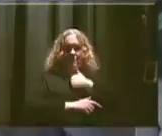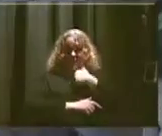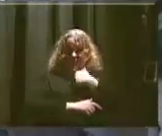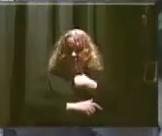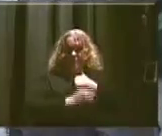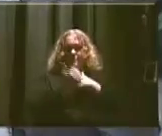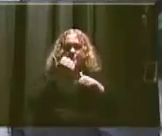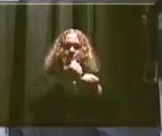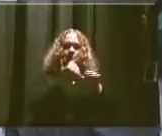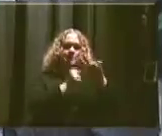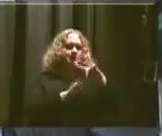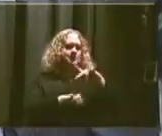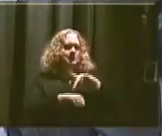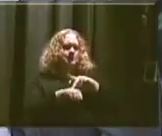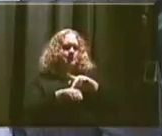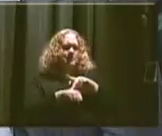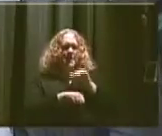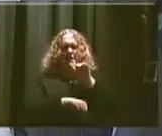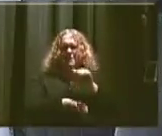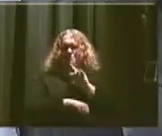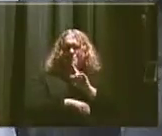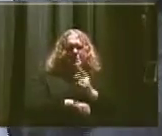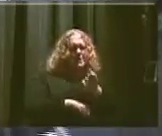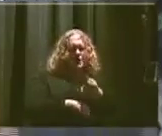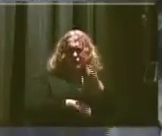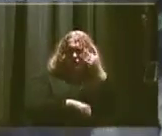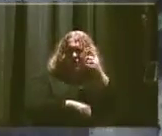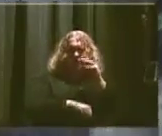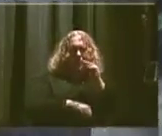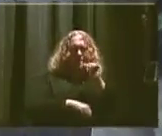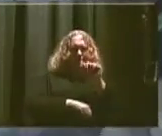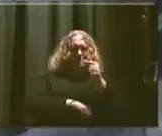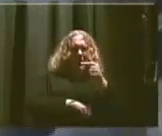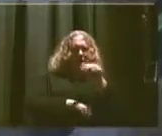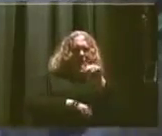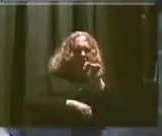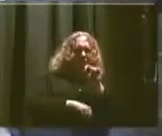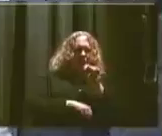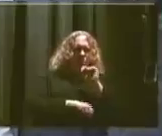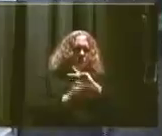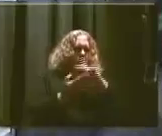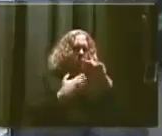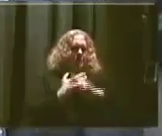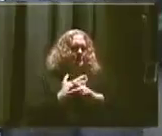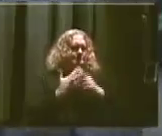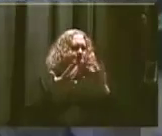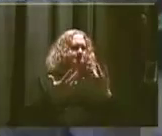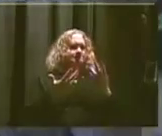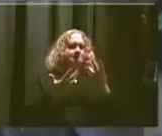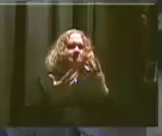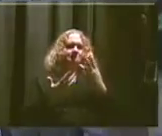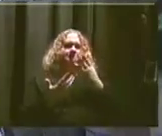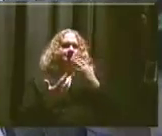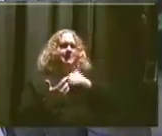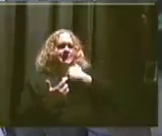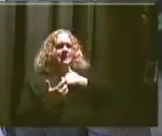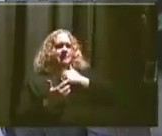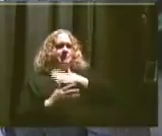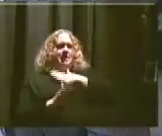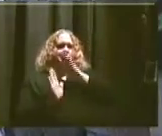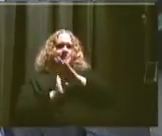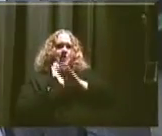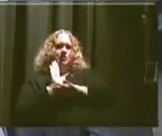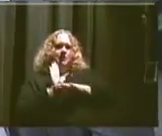the importance of having a magnet program because I was more of a traditional teacher or an administrator at that point.